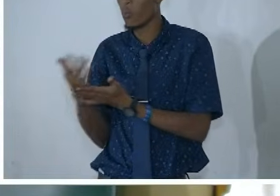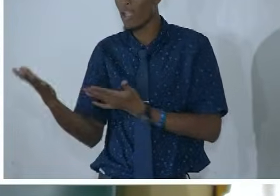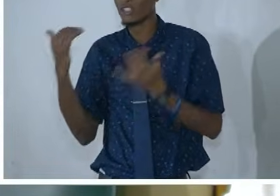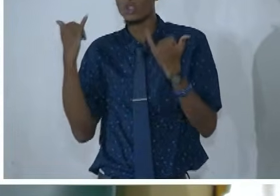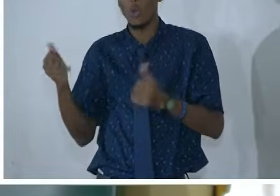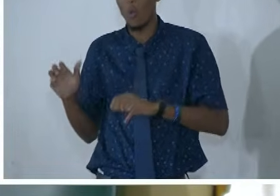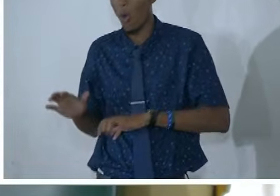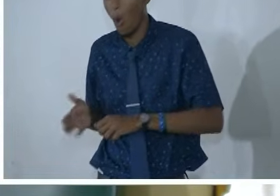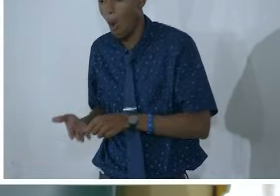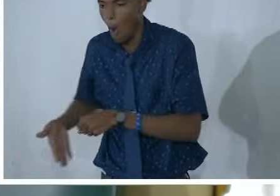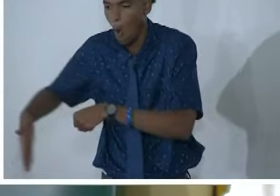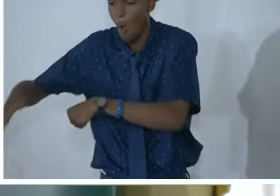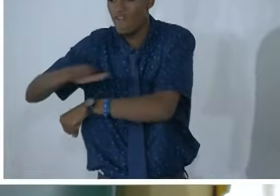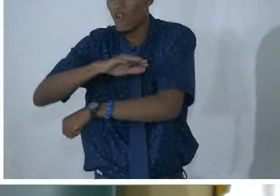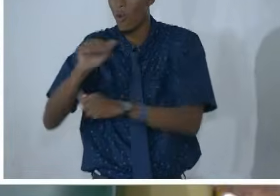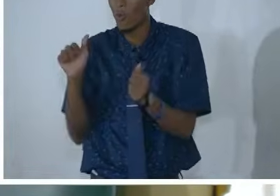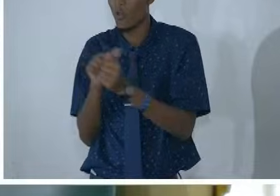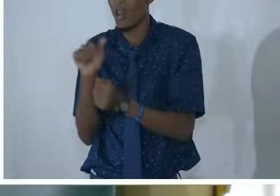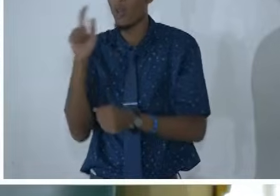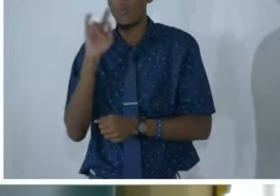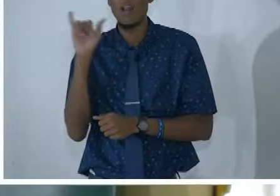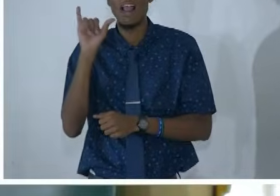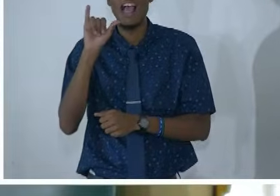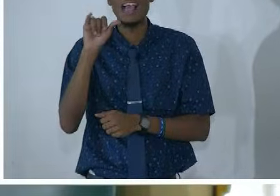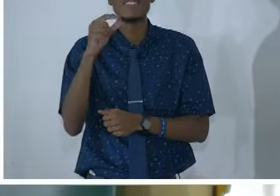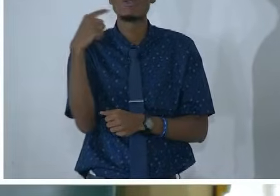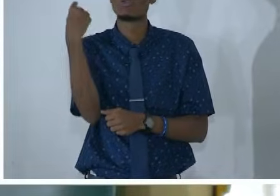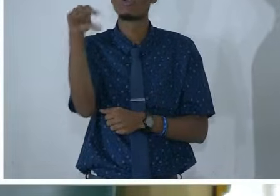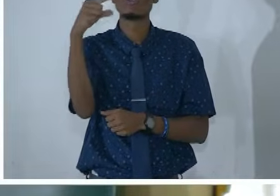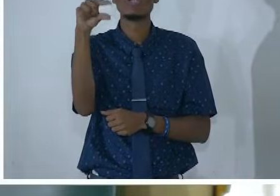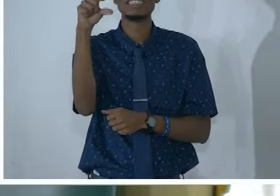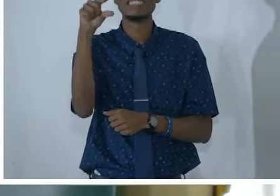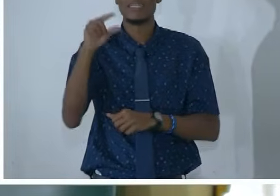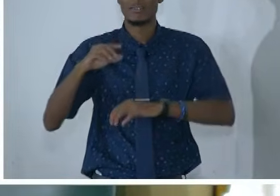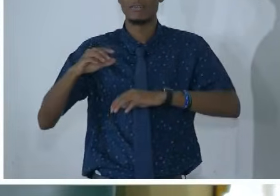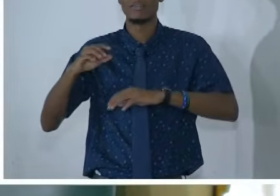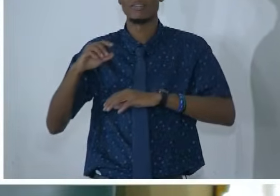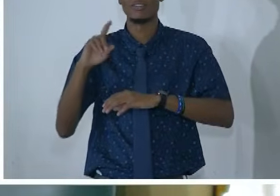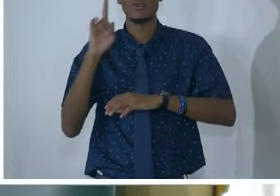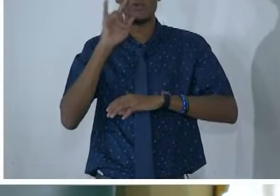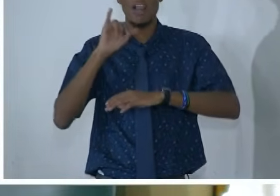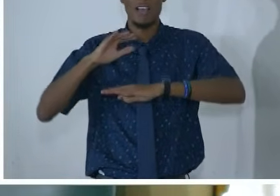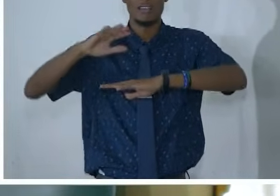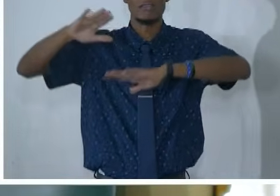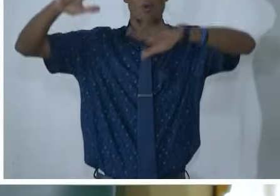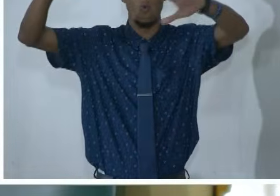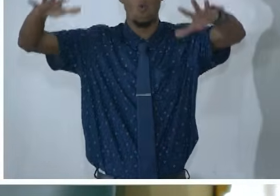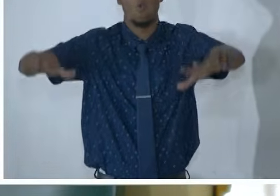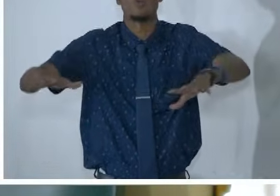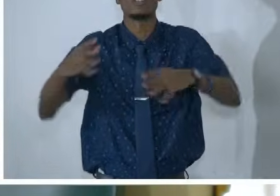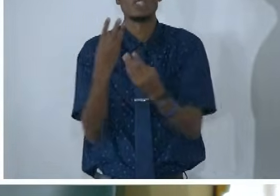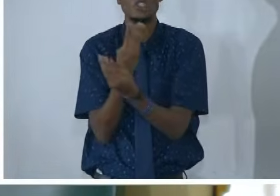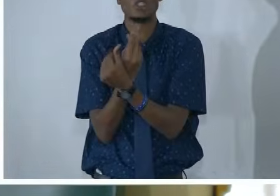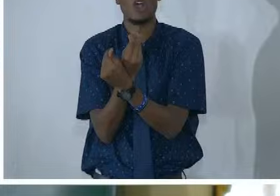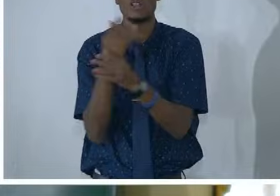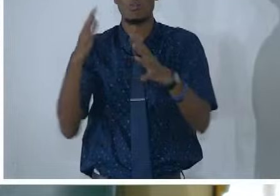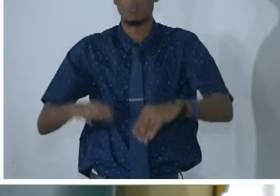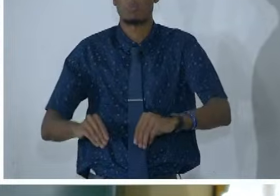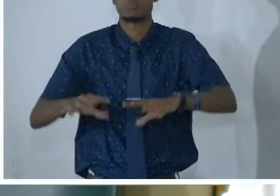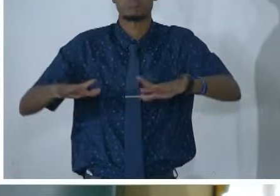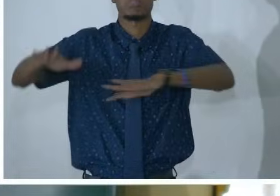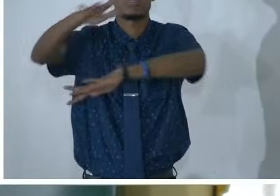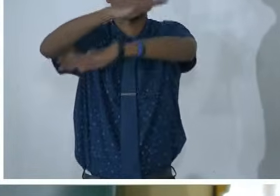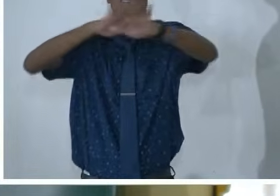covered with almost like a green shade cloth that acts as holding down the dust, right? We've been through